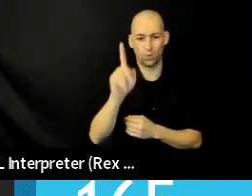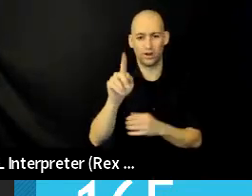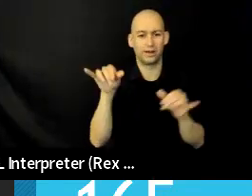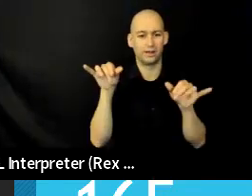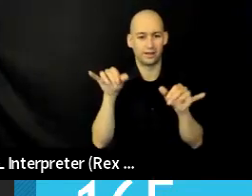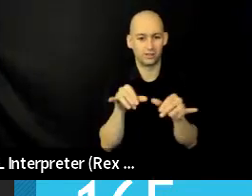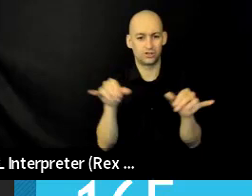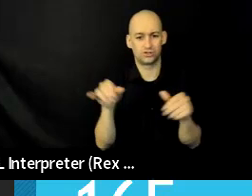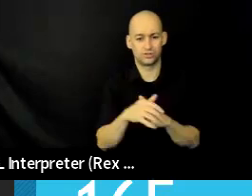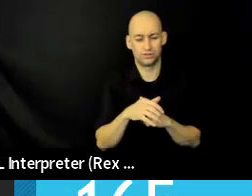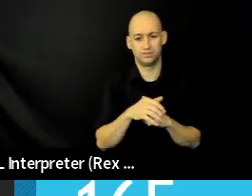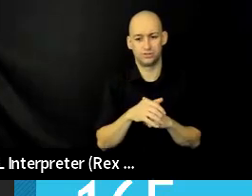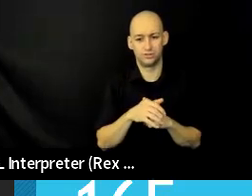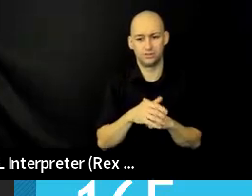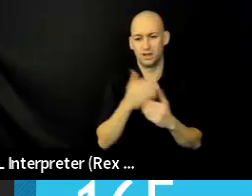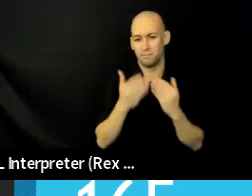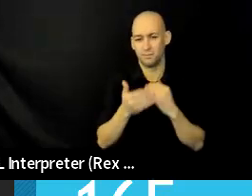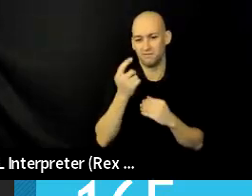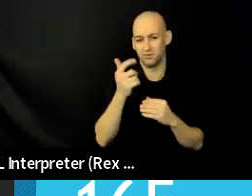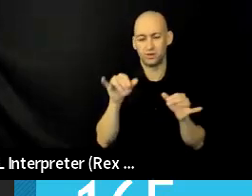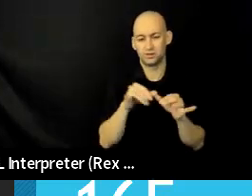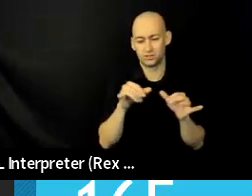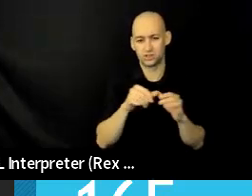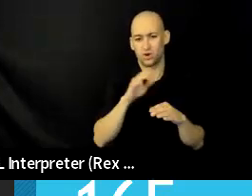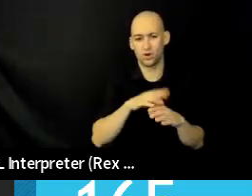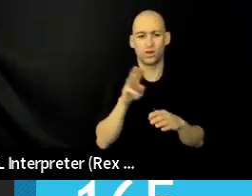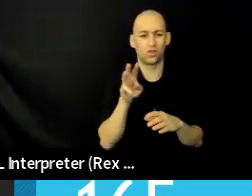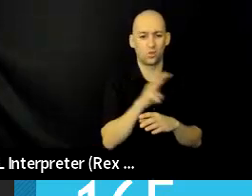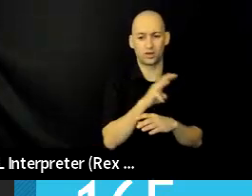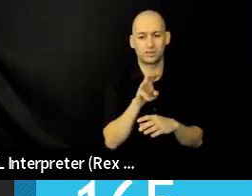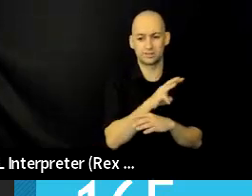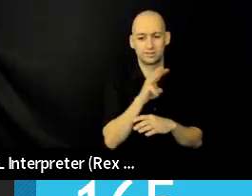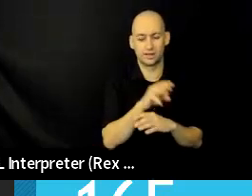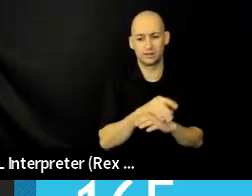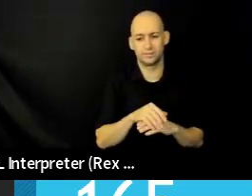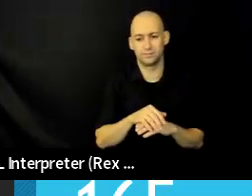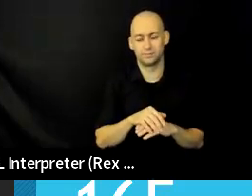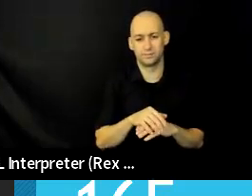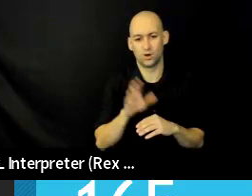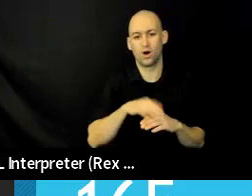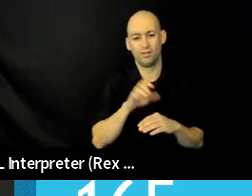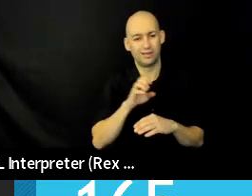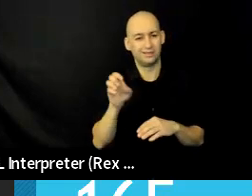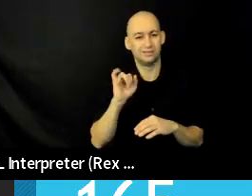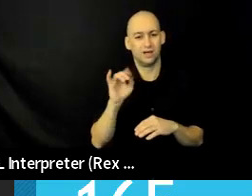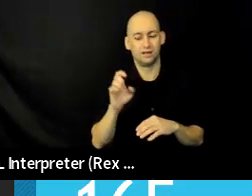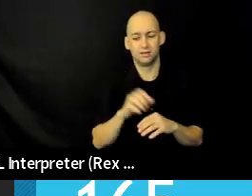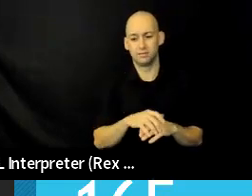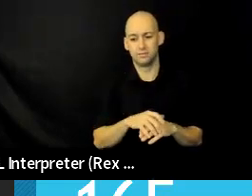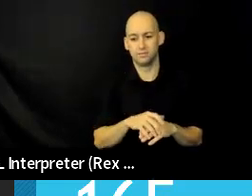inch, or maybe there's a couple of inches on the west side, I'm sorry, on the east side.